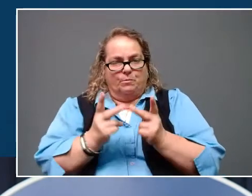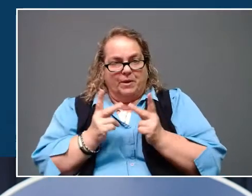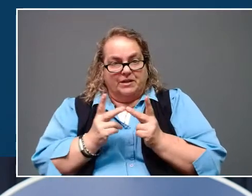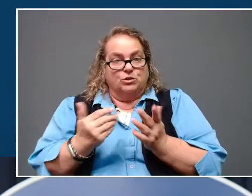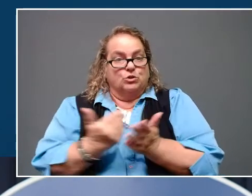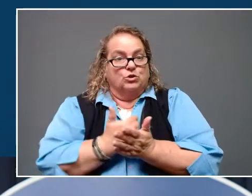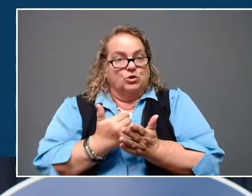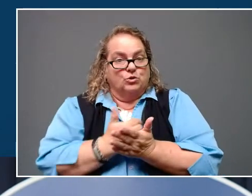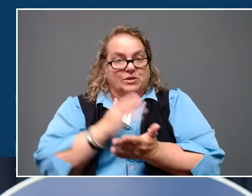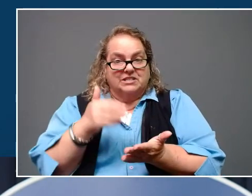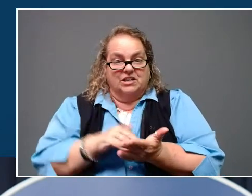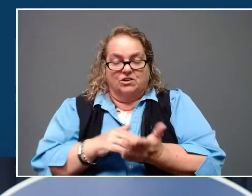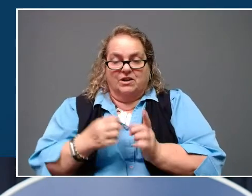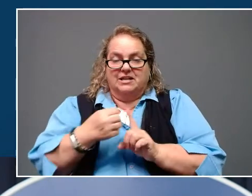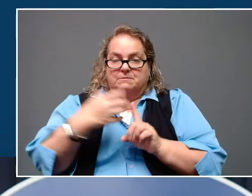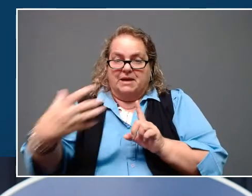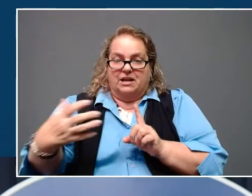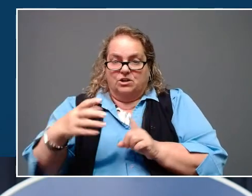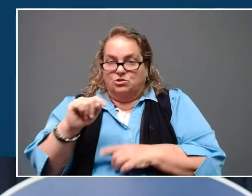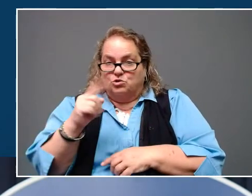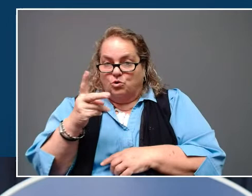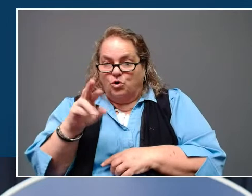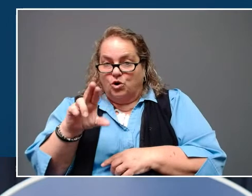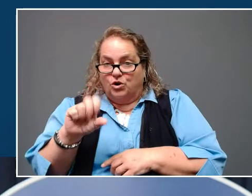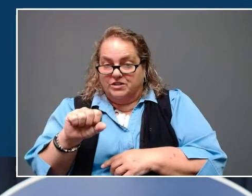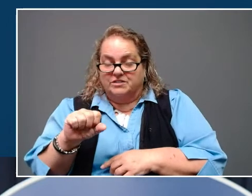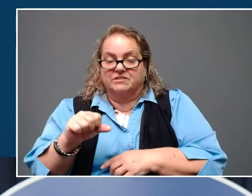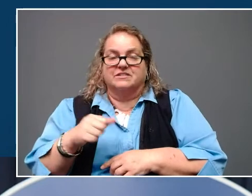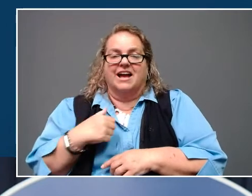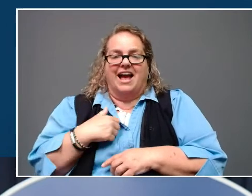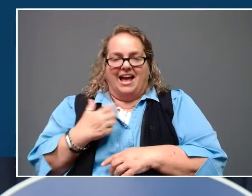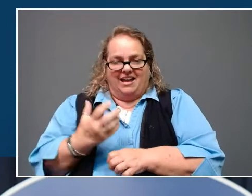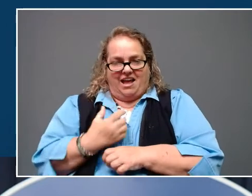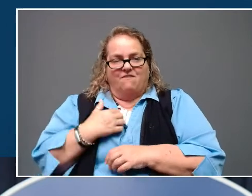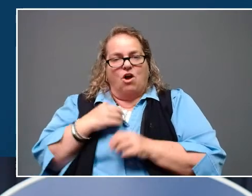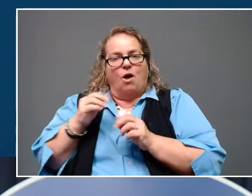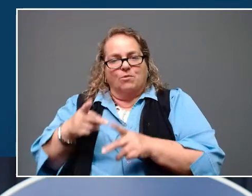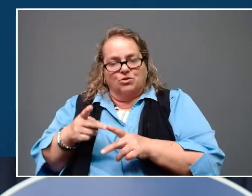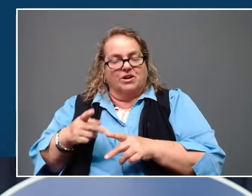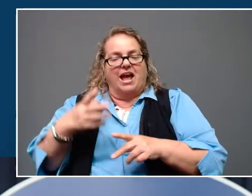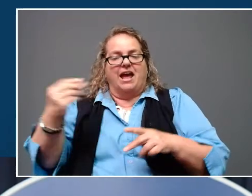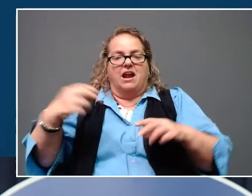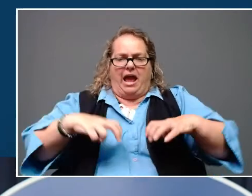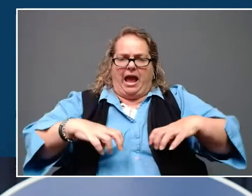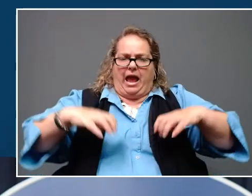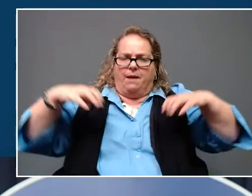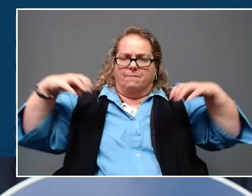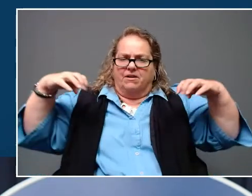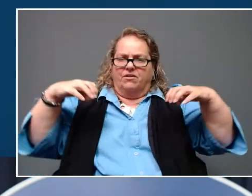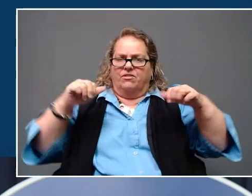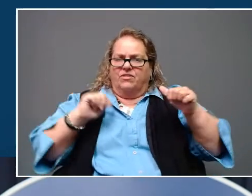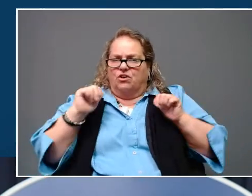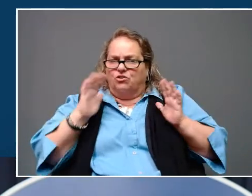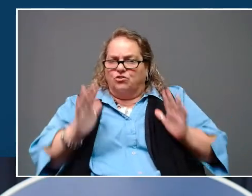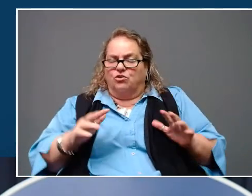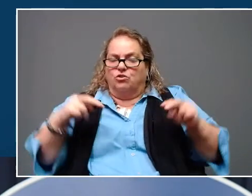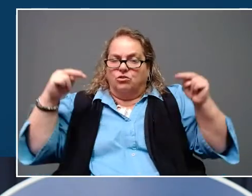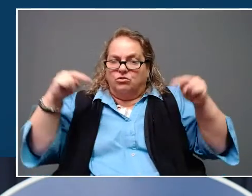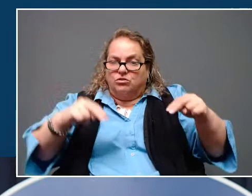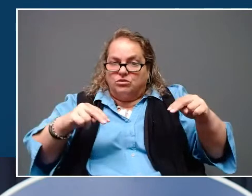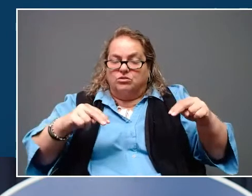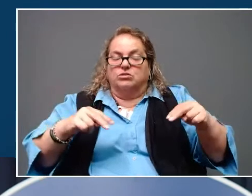tours. I got to take part of one, an education center, an amphitheater, meeting spaces, and a more comprehensive guest